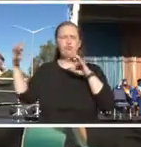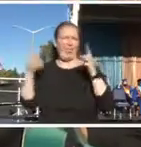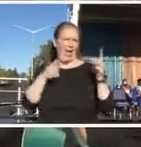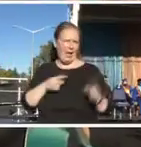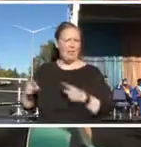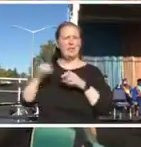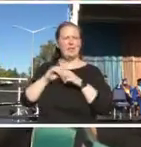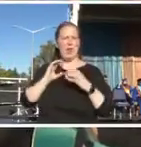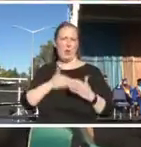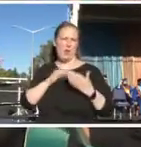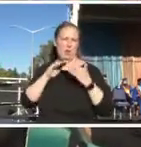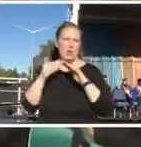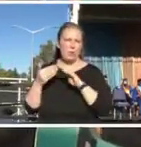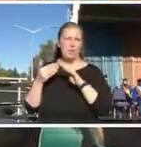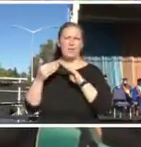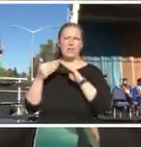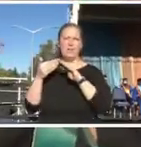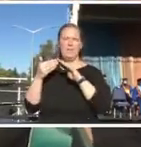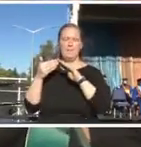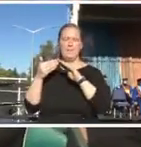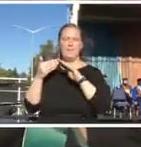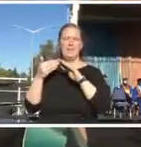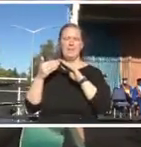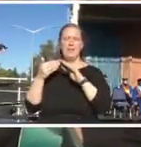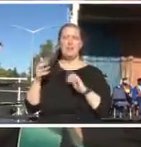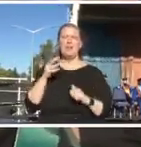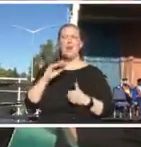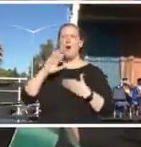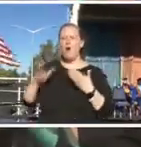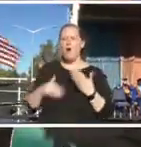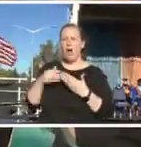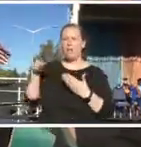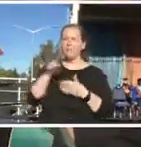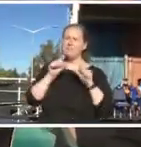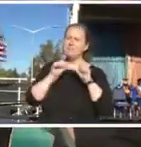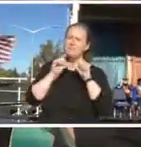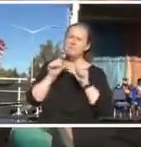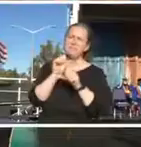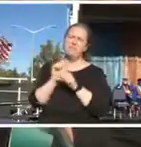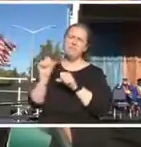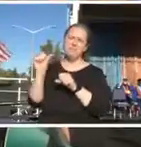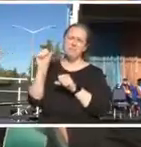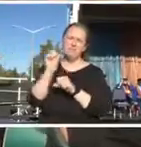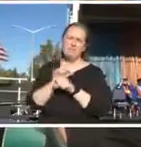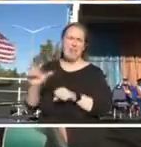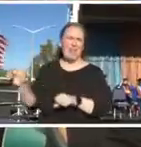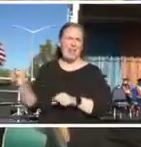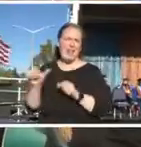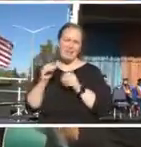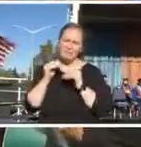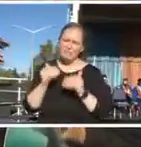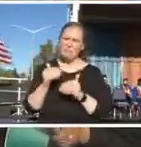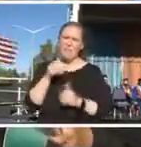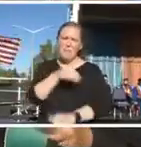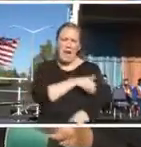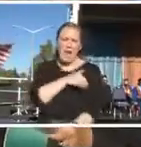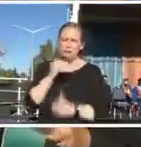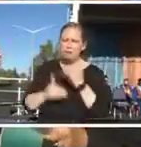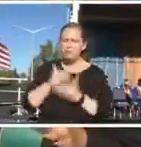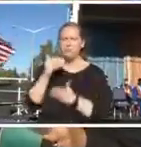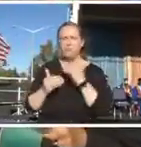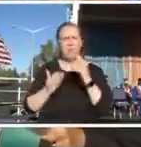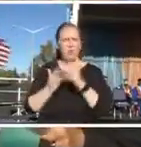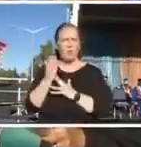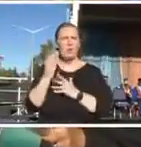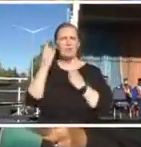in our community. And all of you continued to work and power forward and power through it, considering